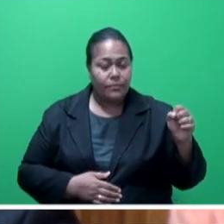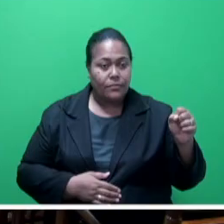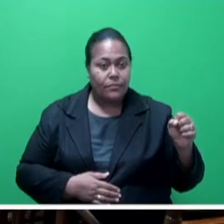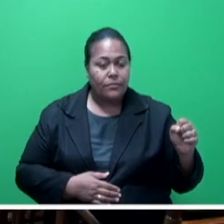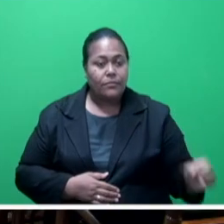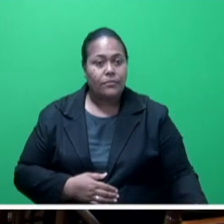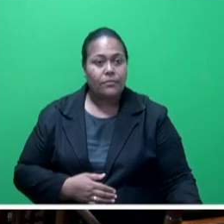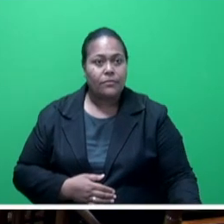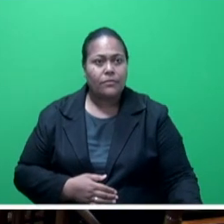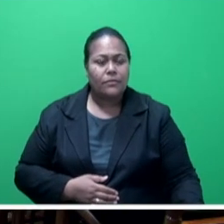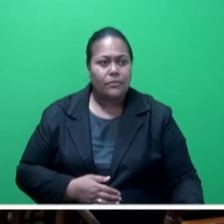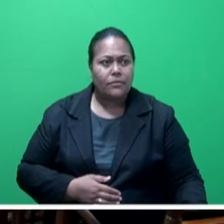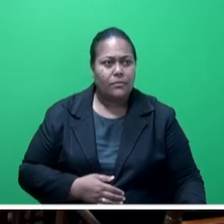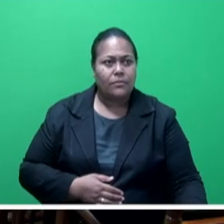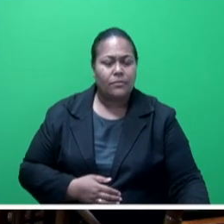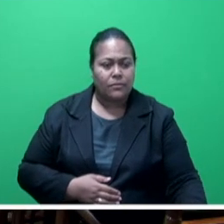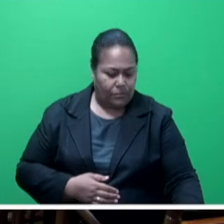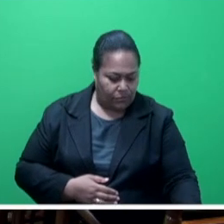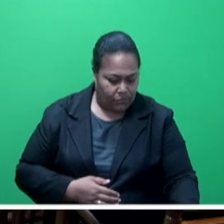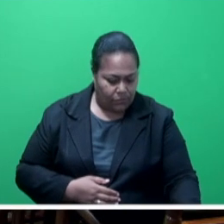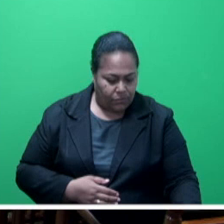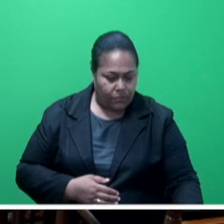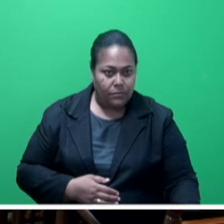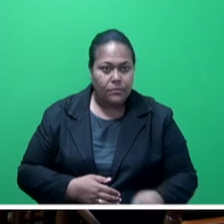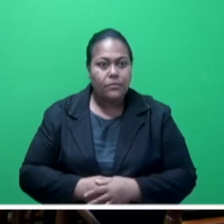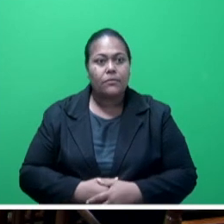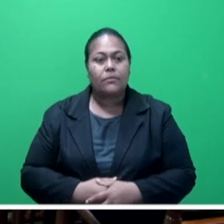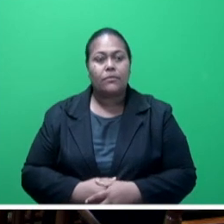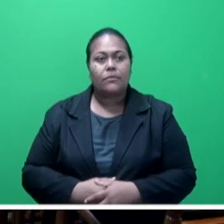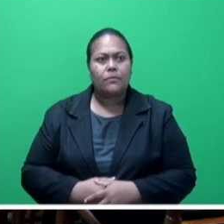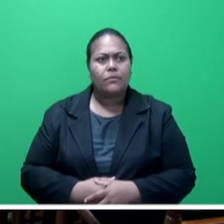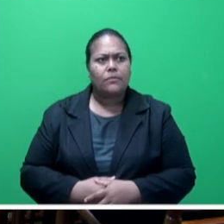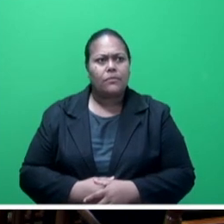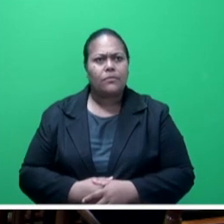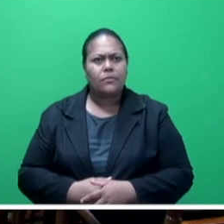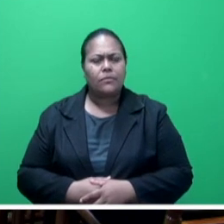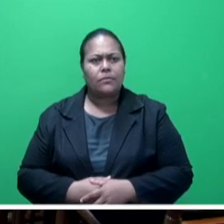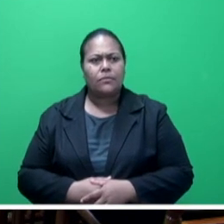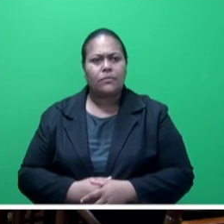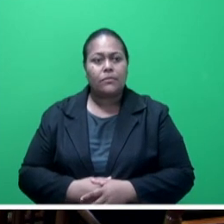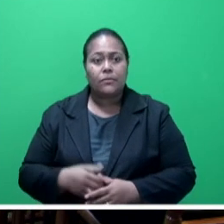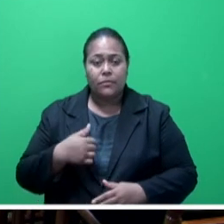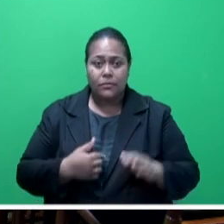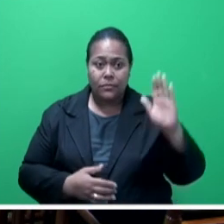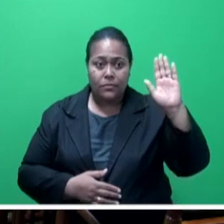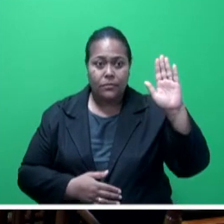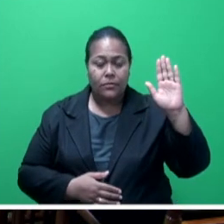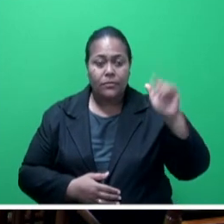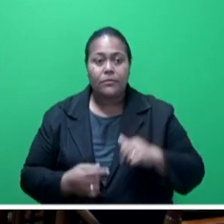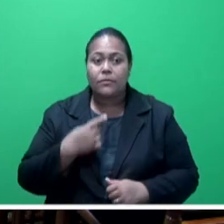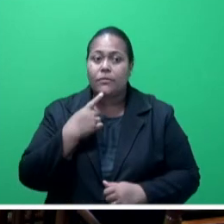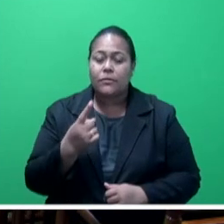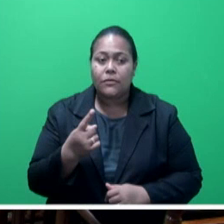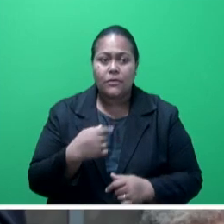You have a point of order. Thank you, Mr. Speaker. Sir, I raise a point of order regarding misleading statement he made that